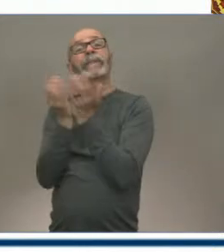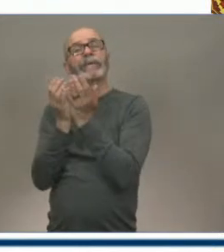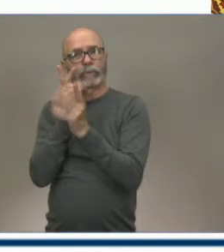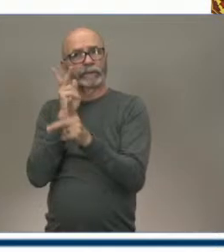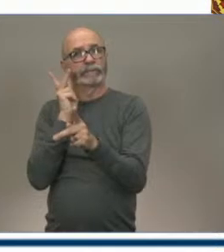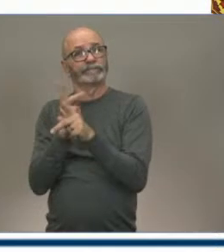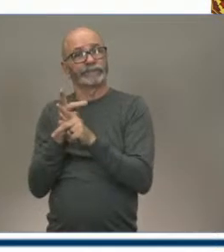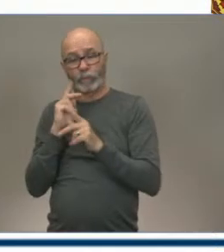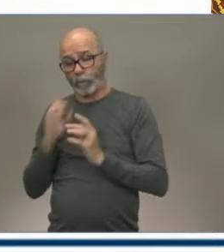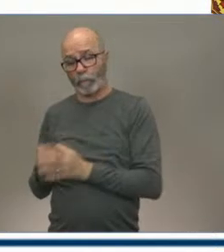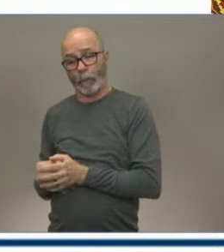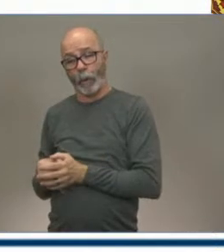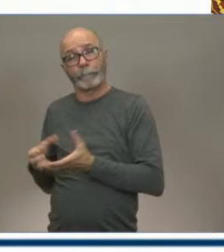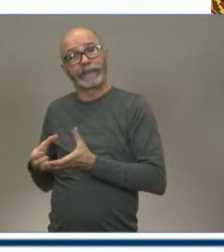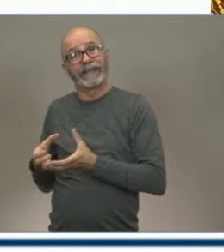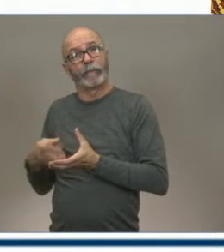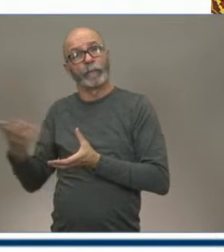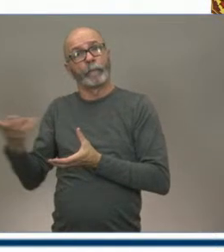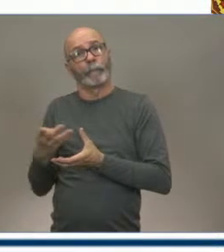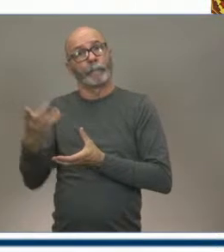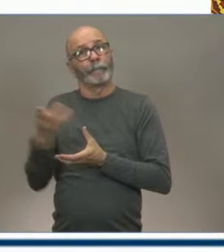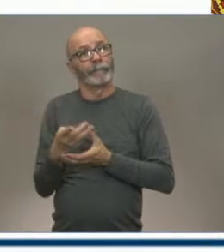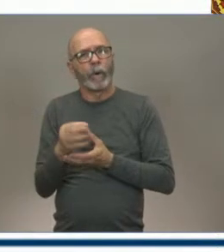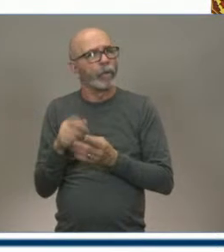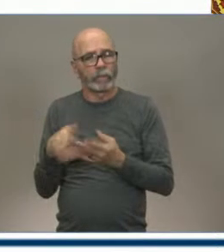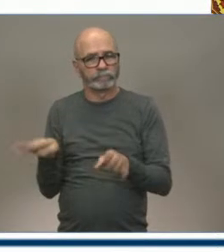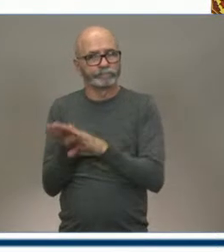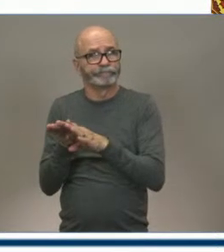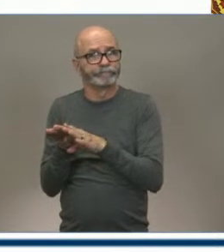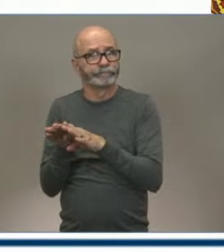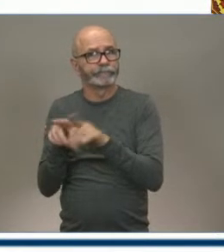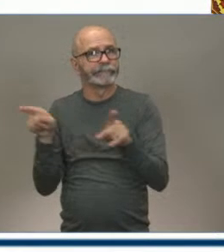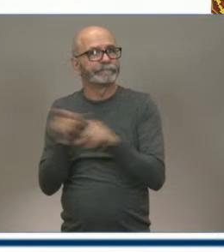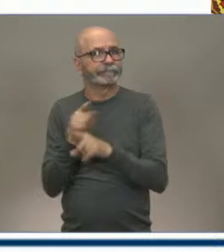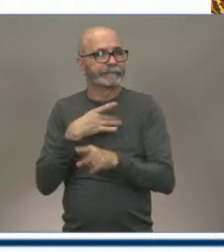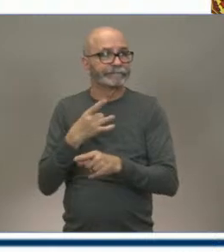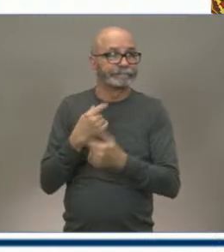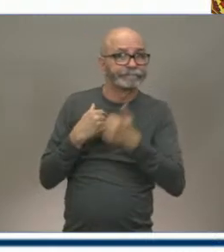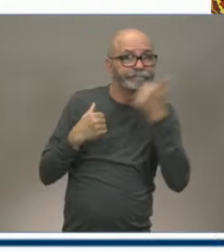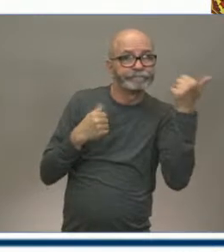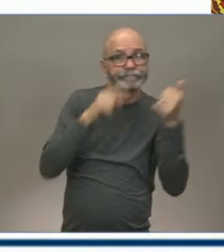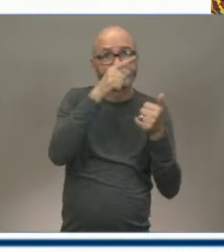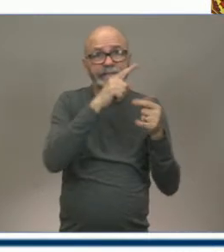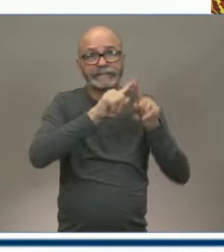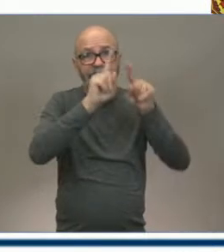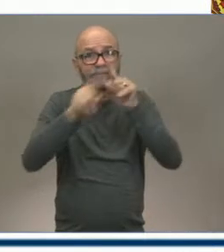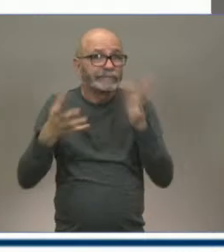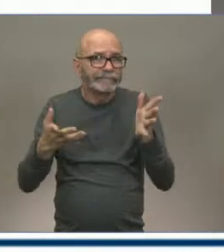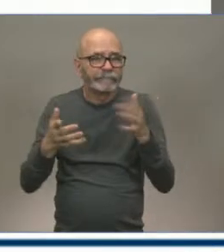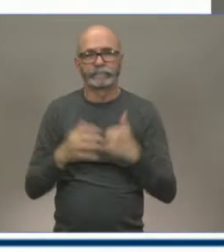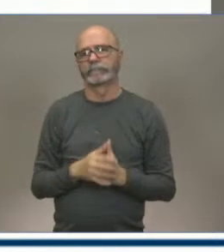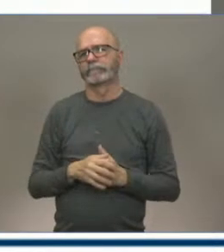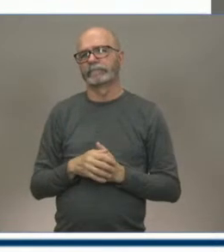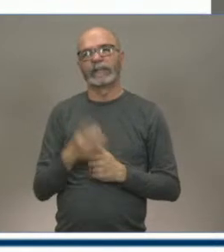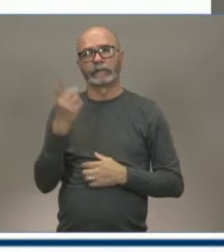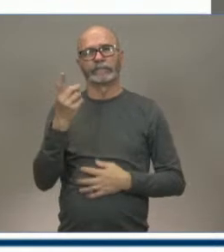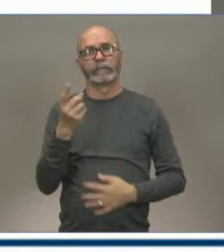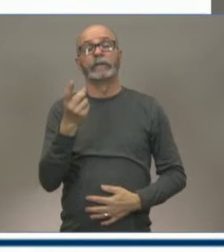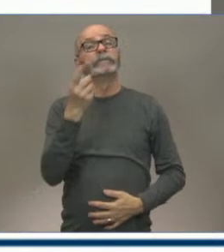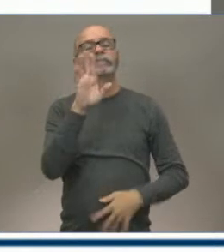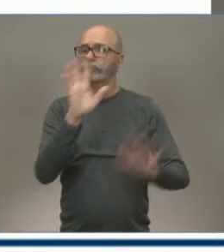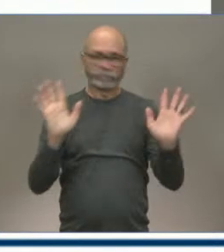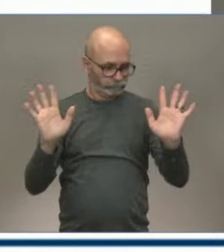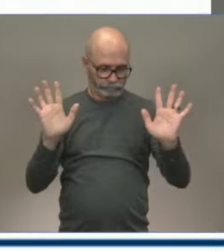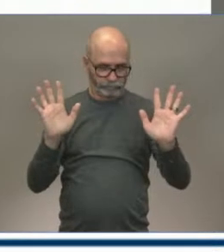close it off as other provinces have? This is based on epidemiology. We've worked really hard to try to